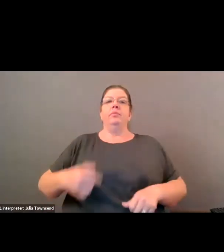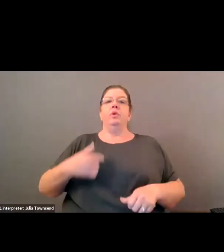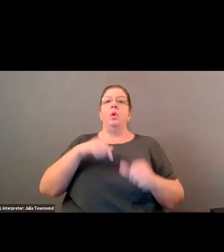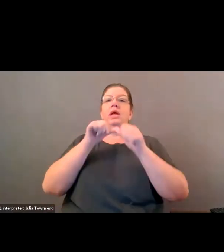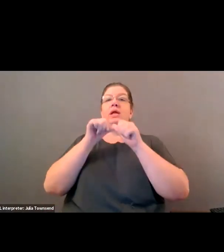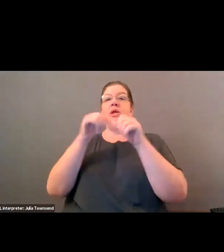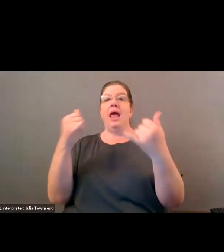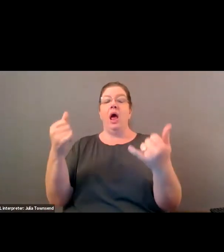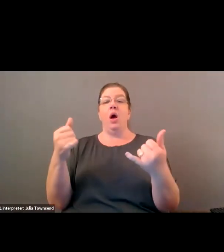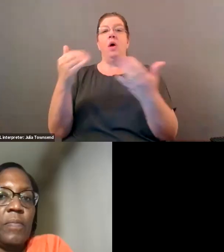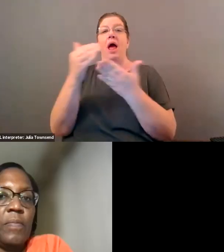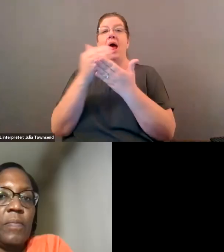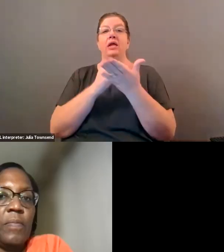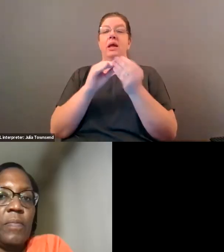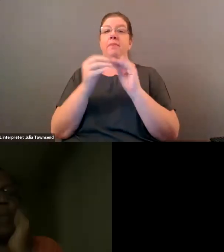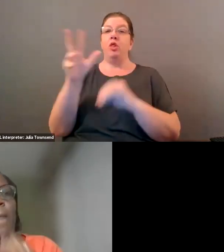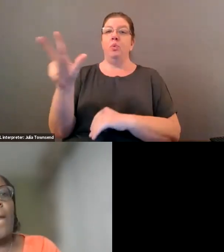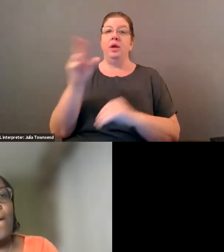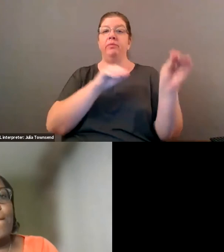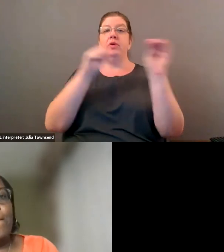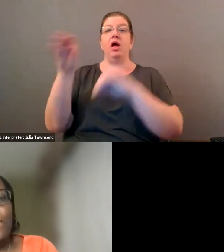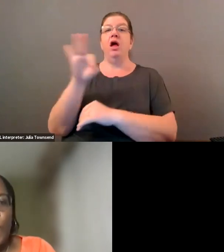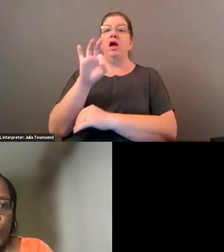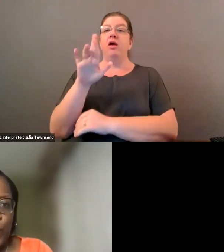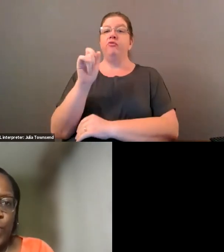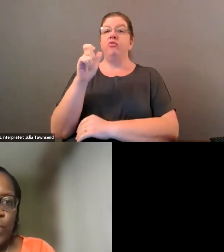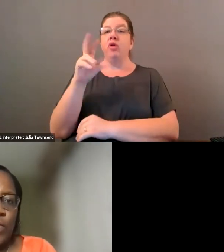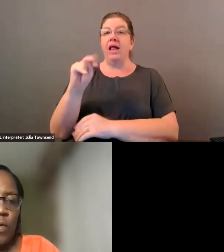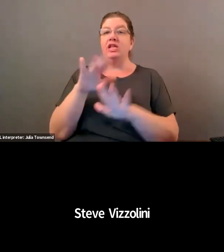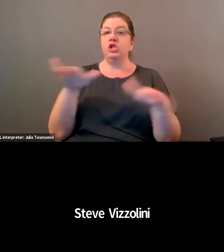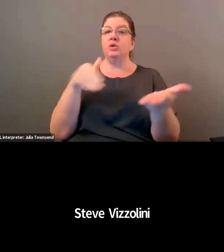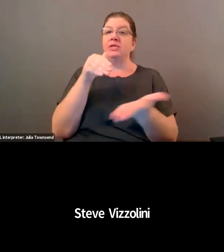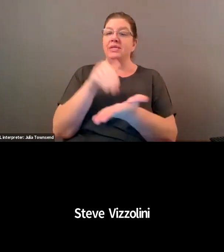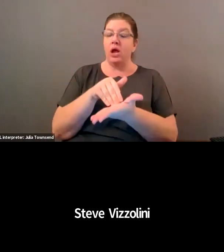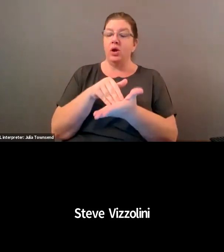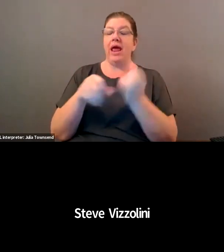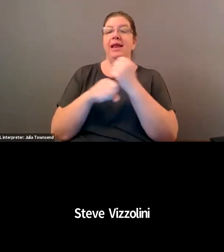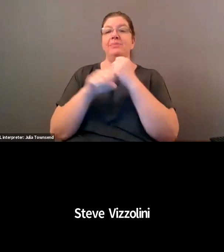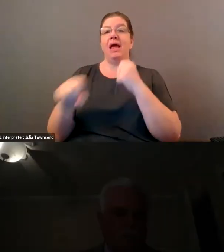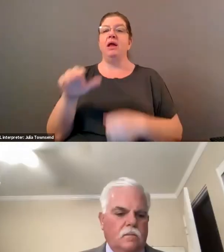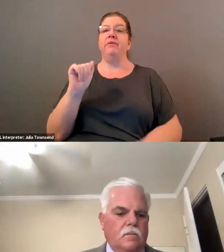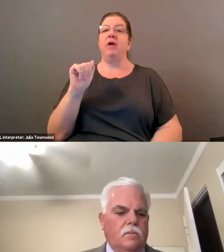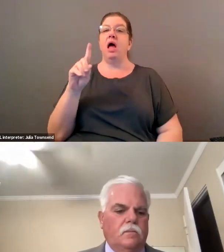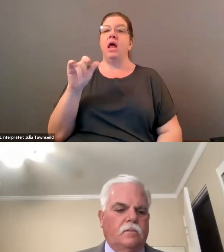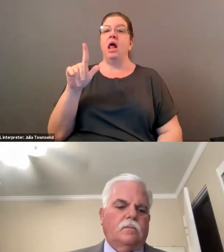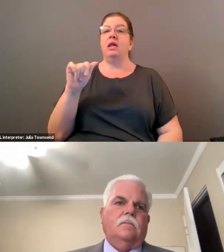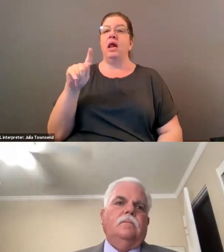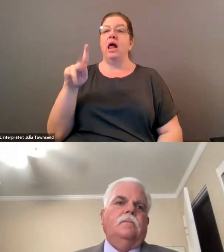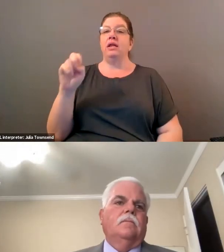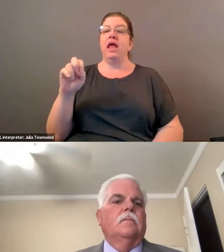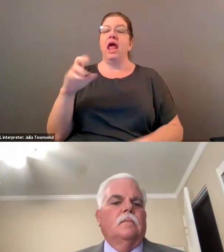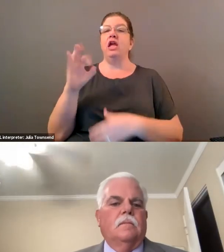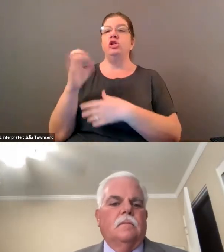on the relocation of Franklin Children's Center and expansion of Adelante Charter School.